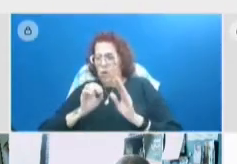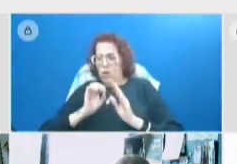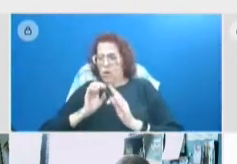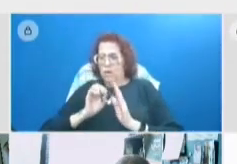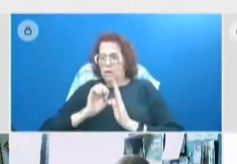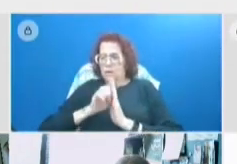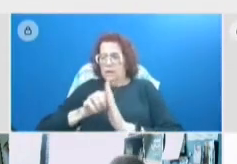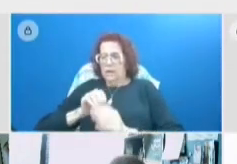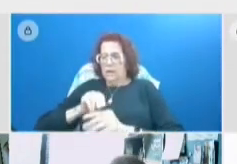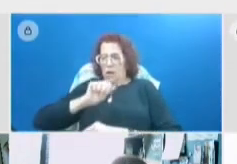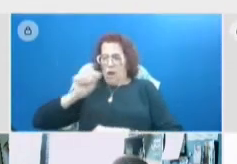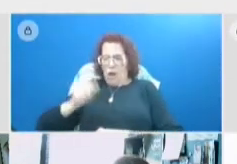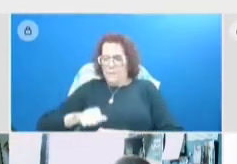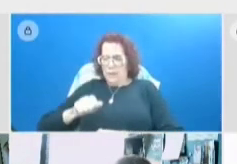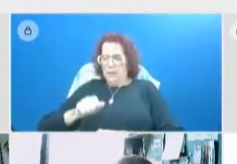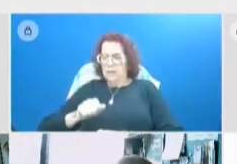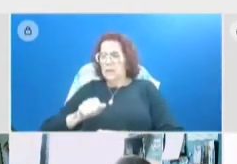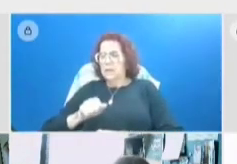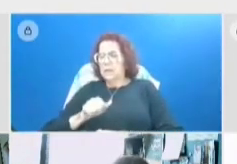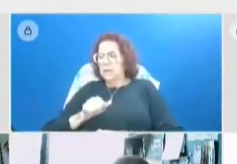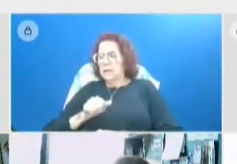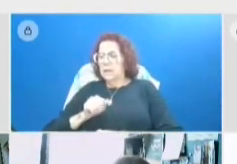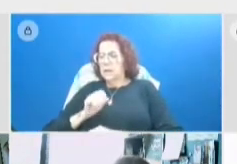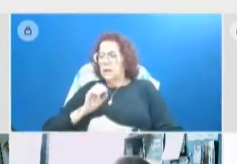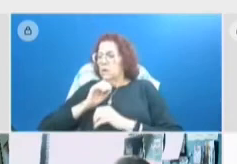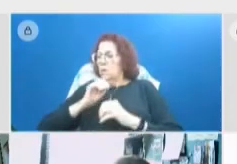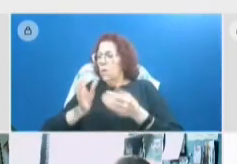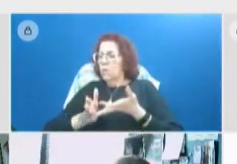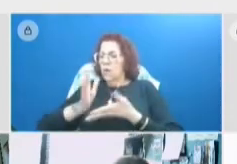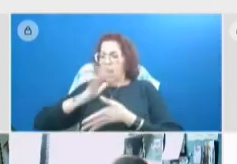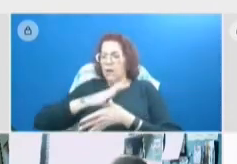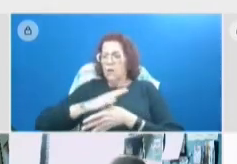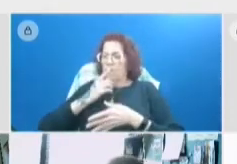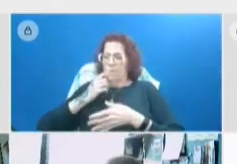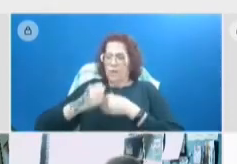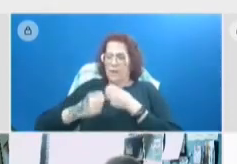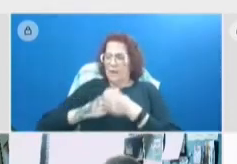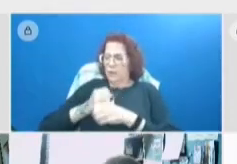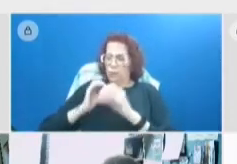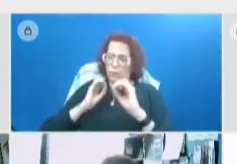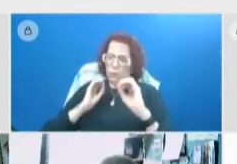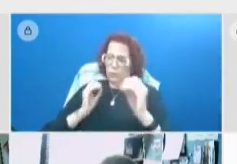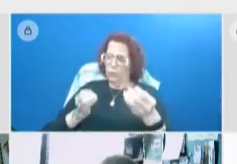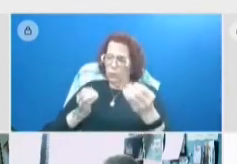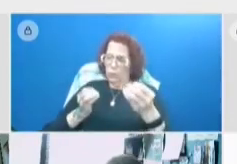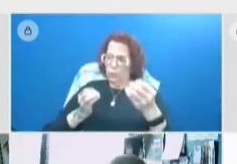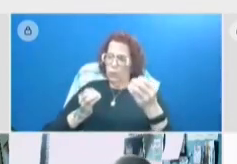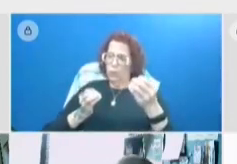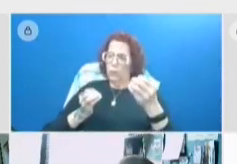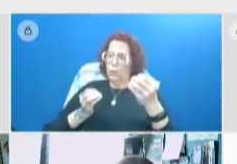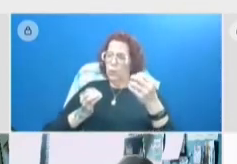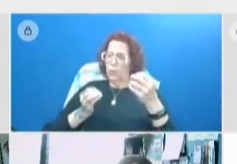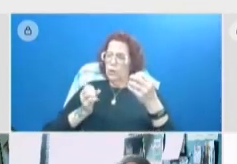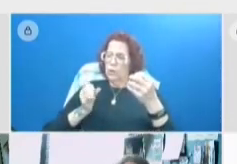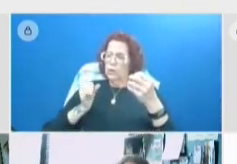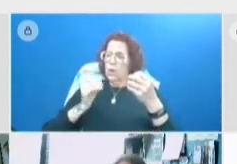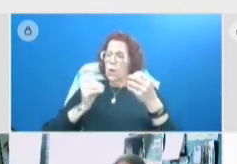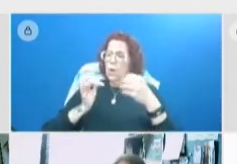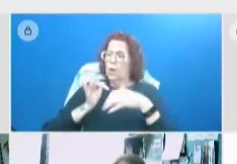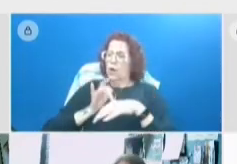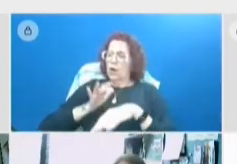doesn't have a primary in the city of Albany this year. Biggest jurisdiction, they'll still have an early voting site under current